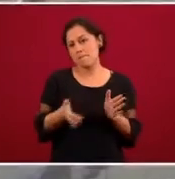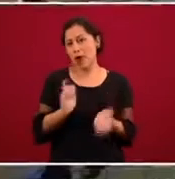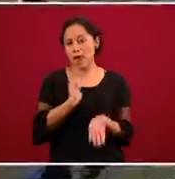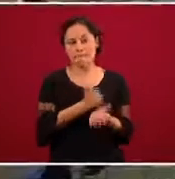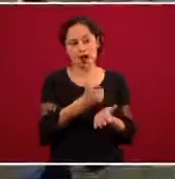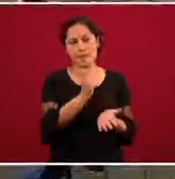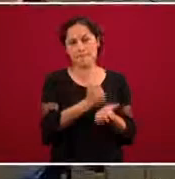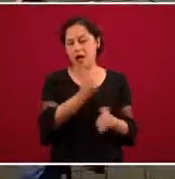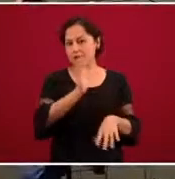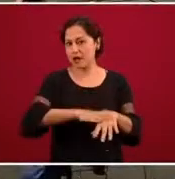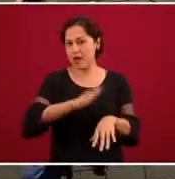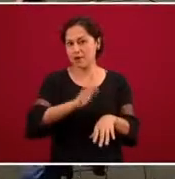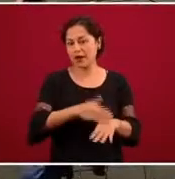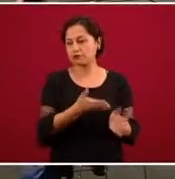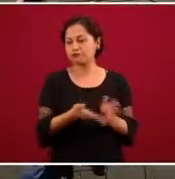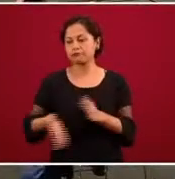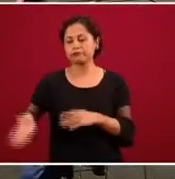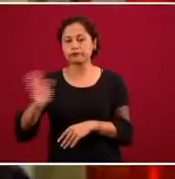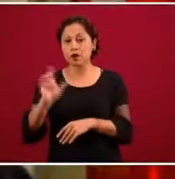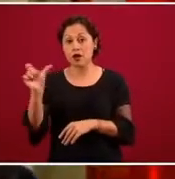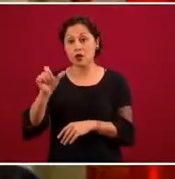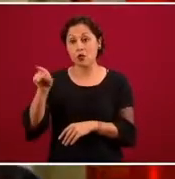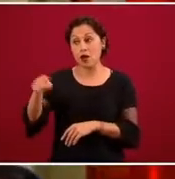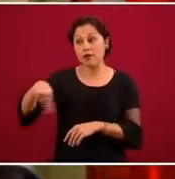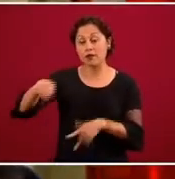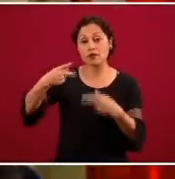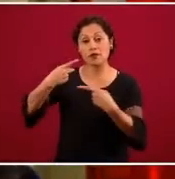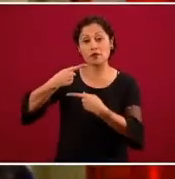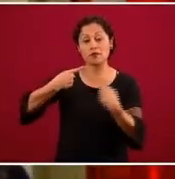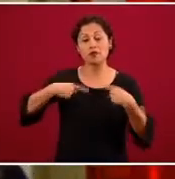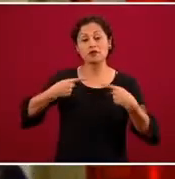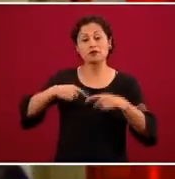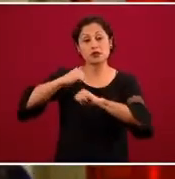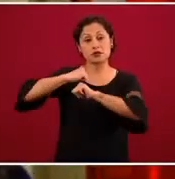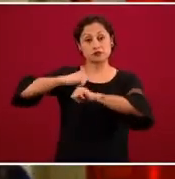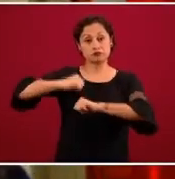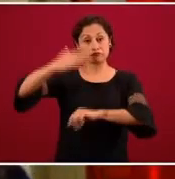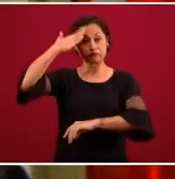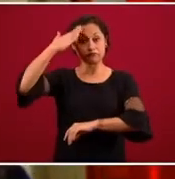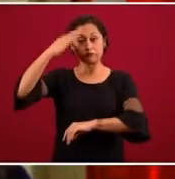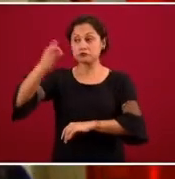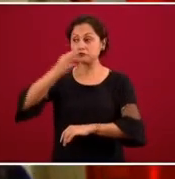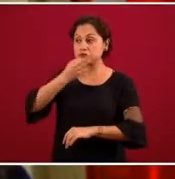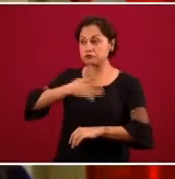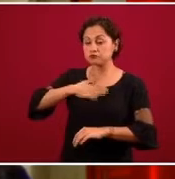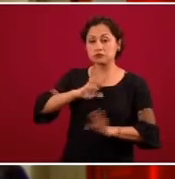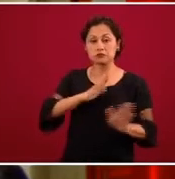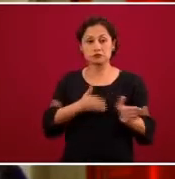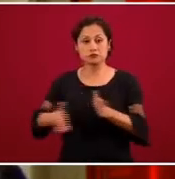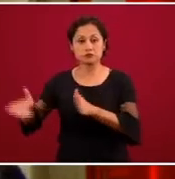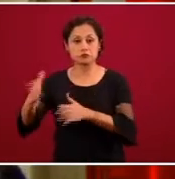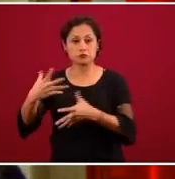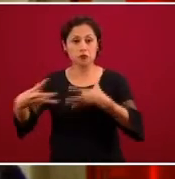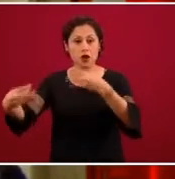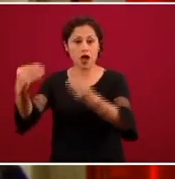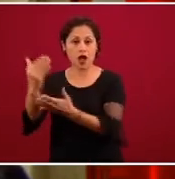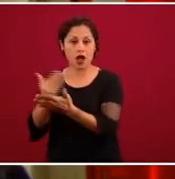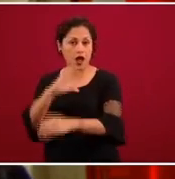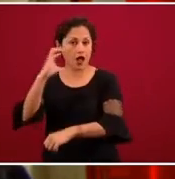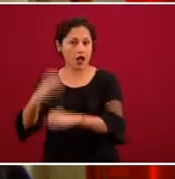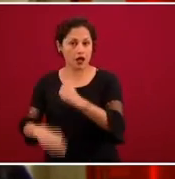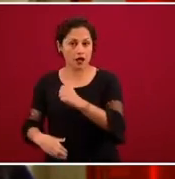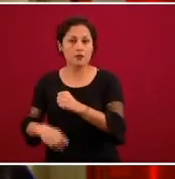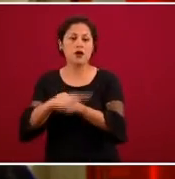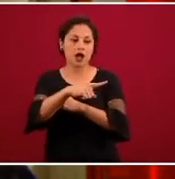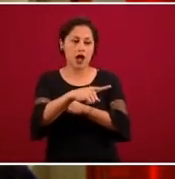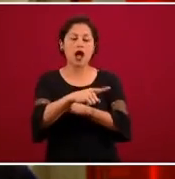on until the authorities decide or see that this pandemic has ended. Now,